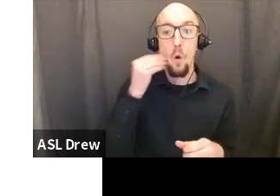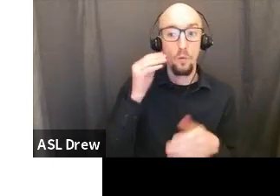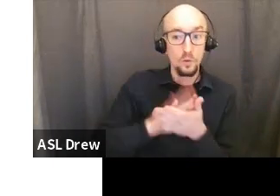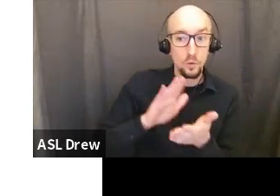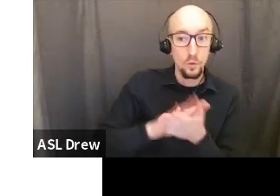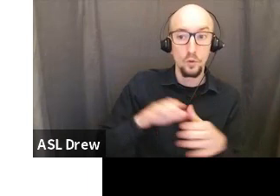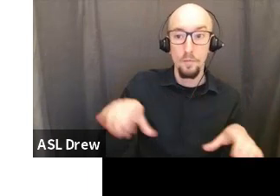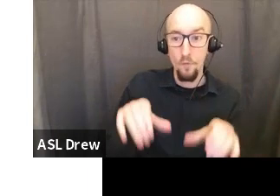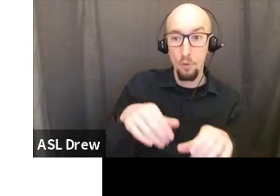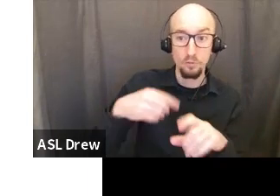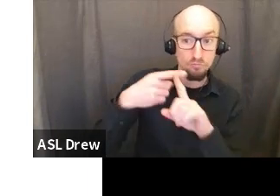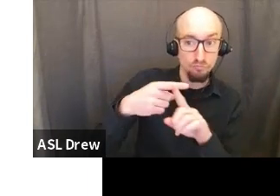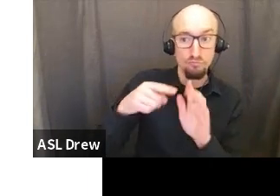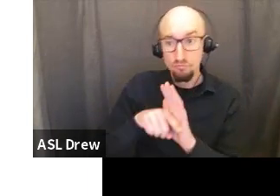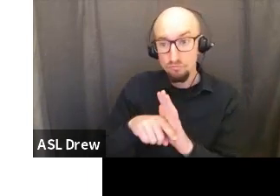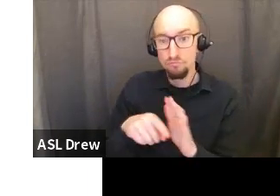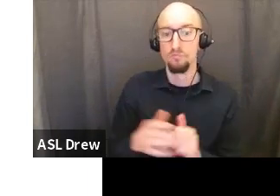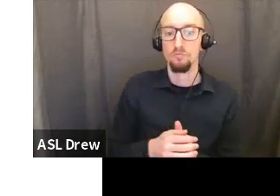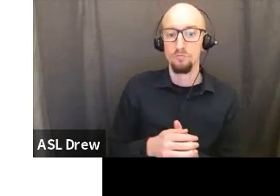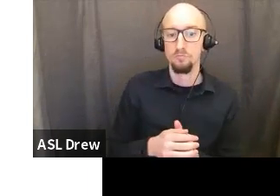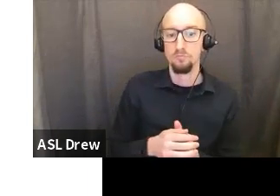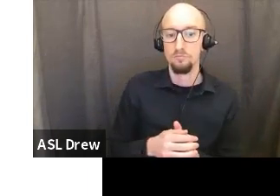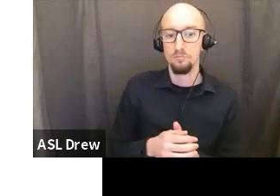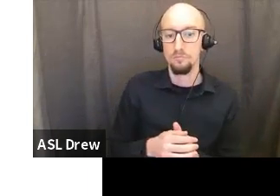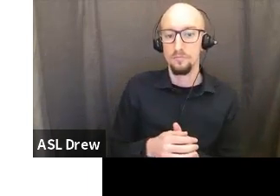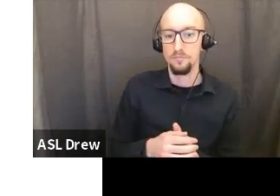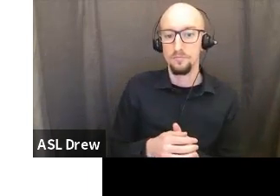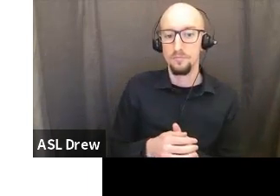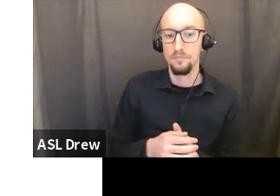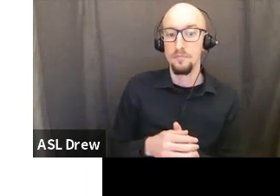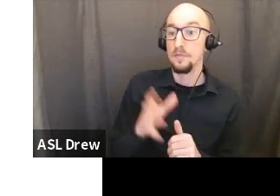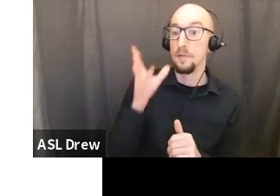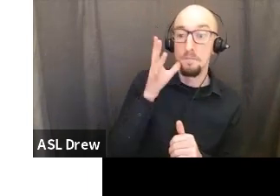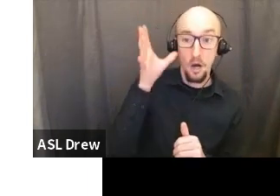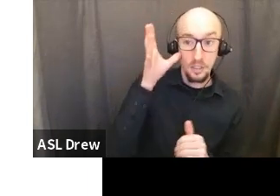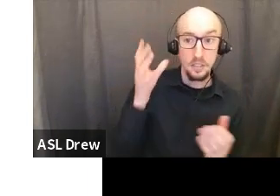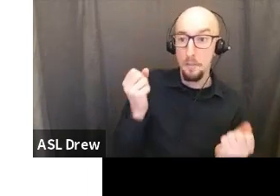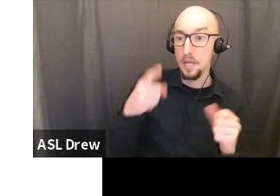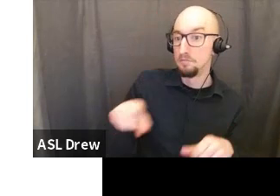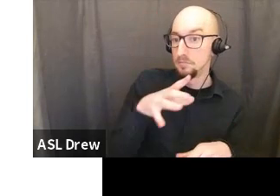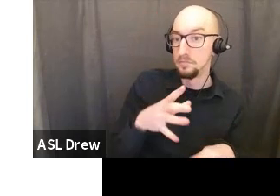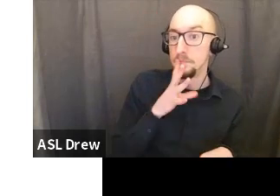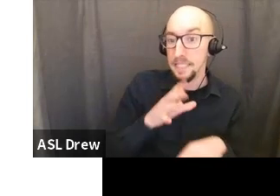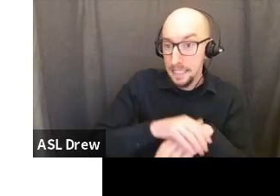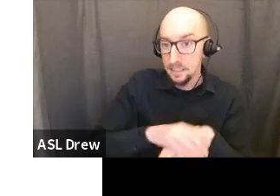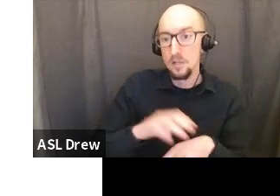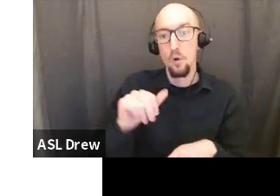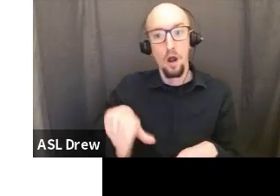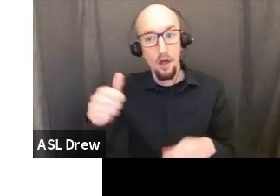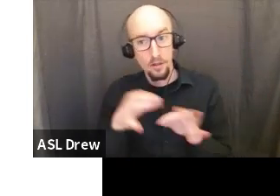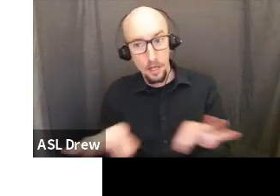the school that where they would have been assigned, whether or not they attended that school.